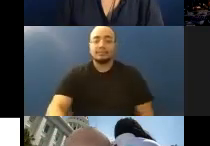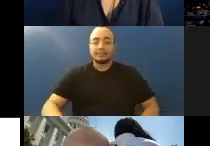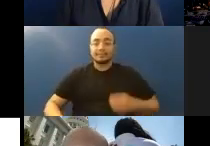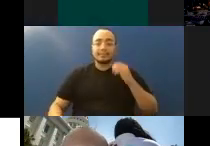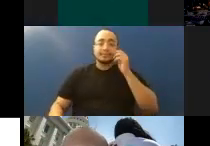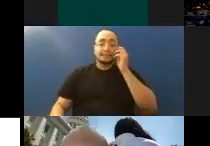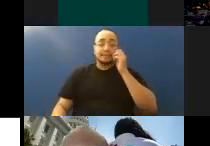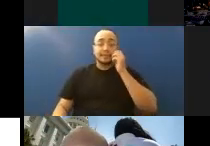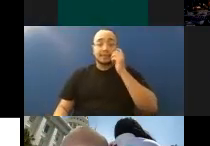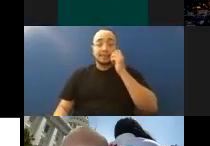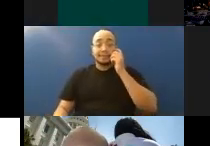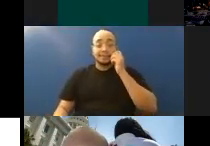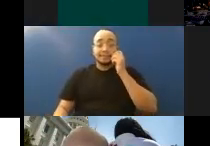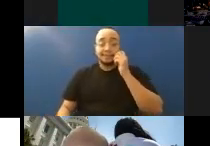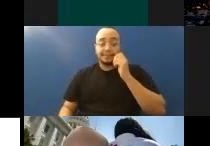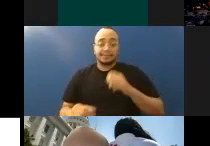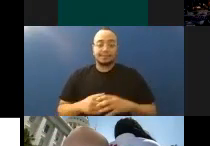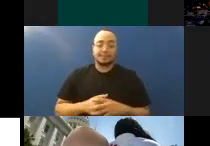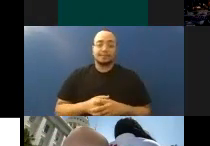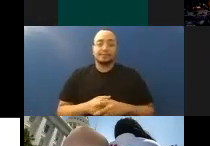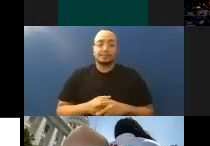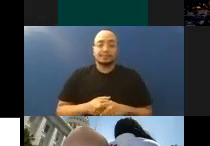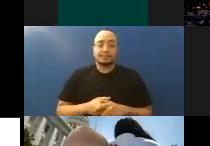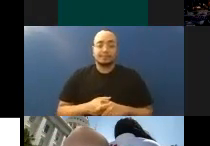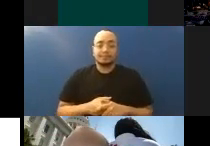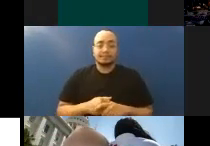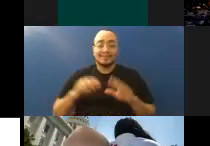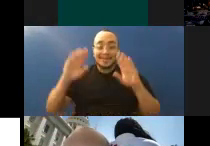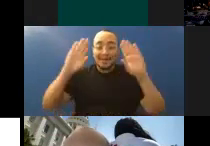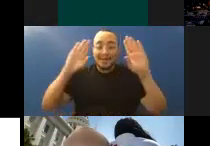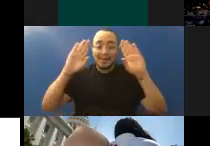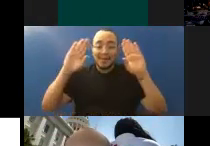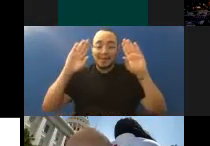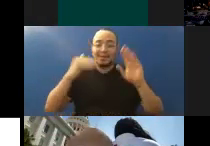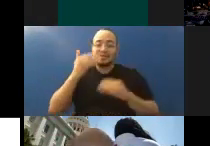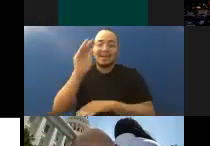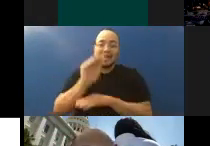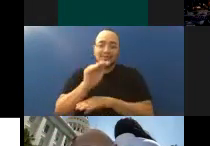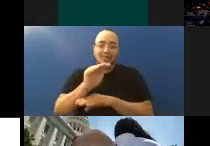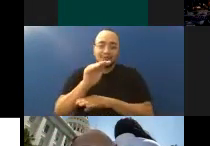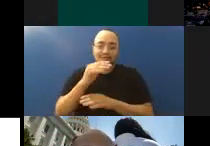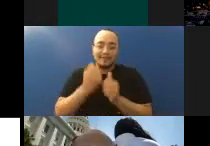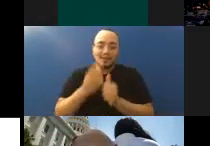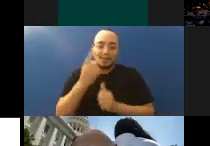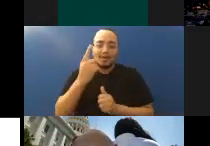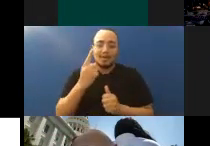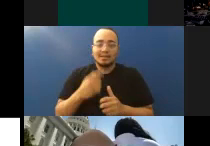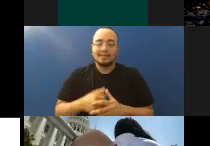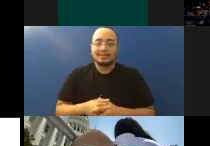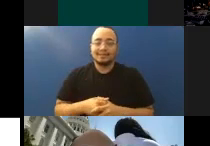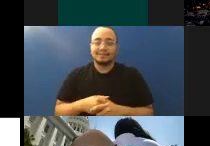Huh? Well, I was just saying. Go ahead, Tahita. Hi, good afternoon, everyone. It's such a pleasure to Zoom here with y'all.